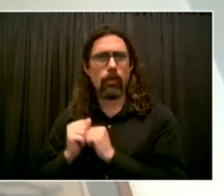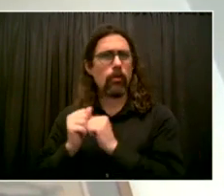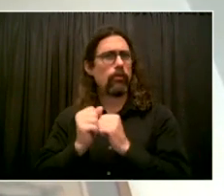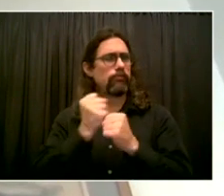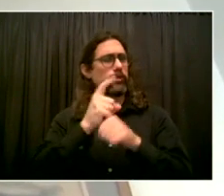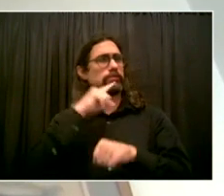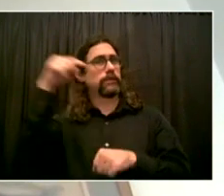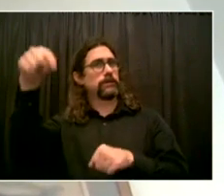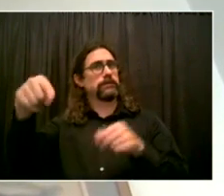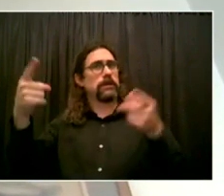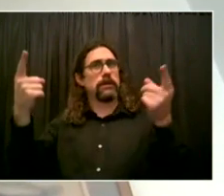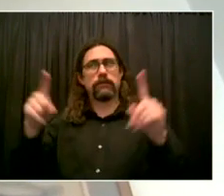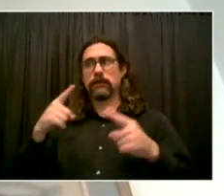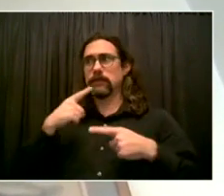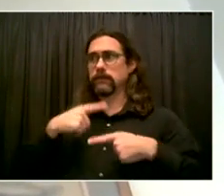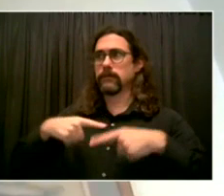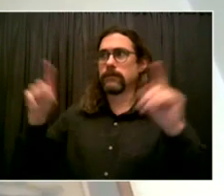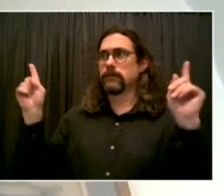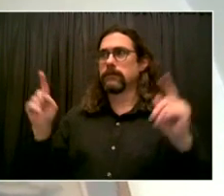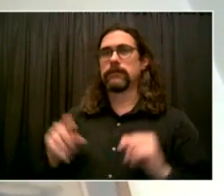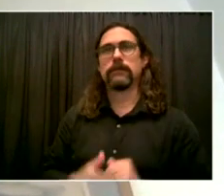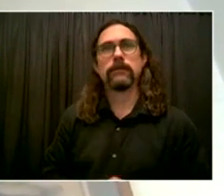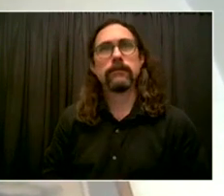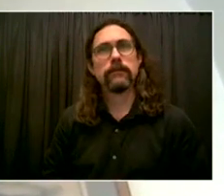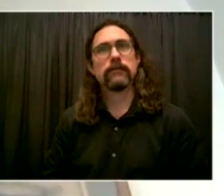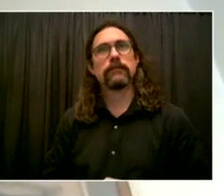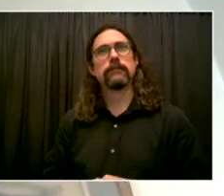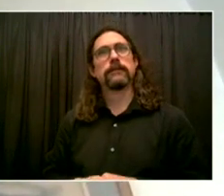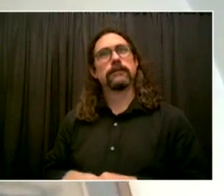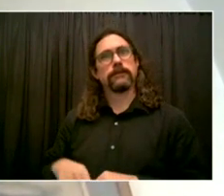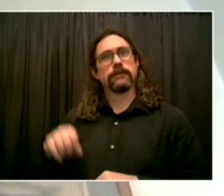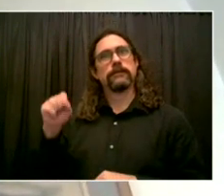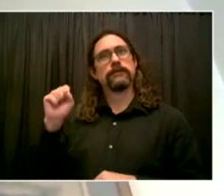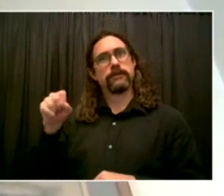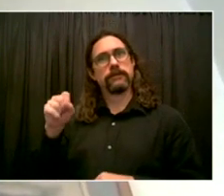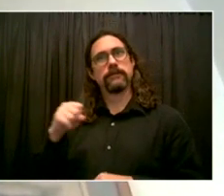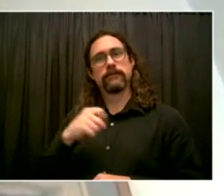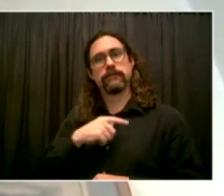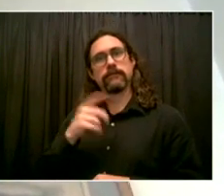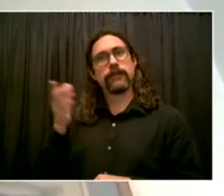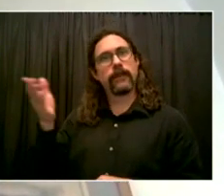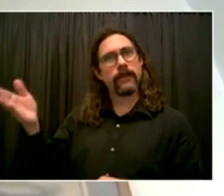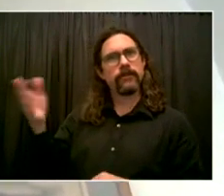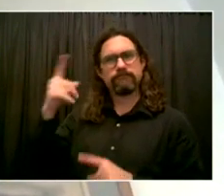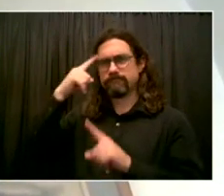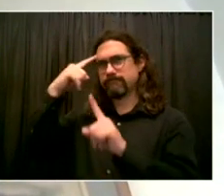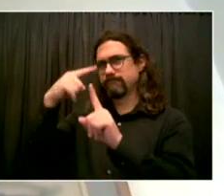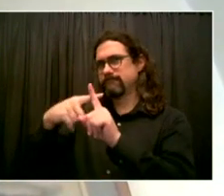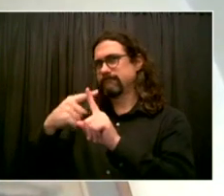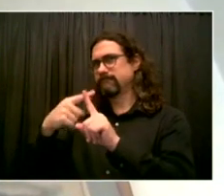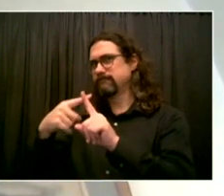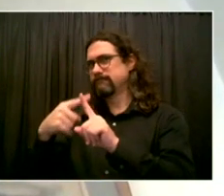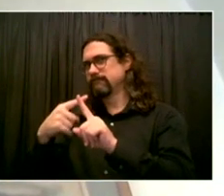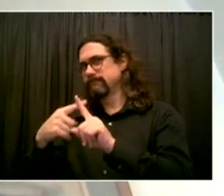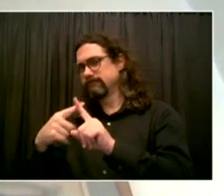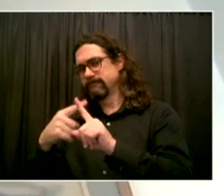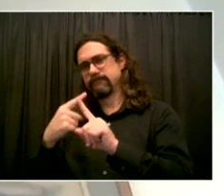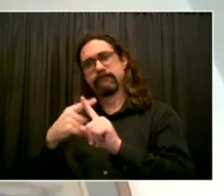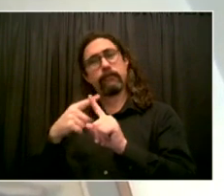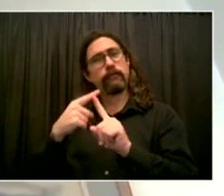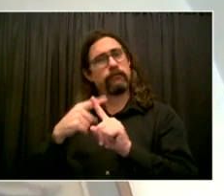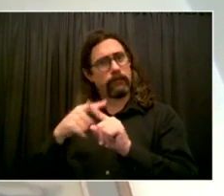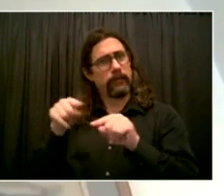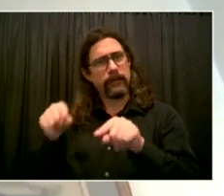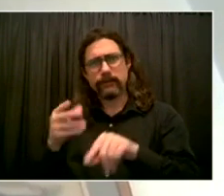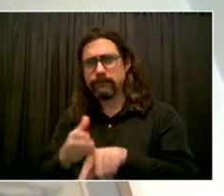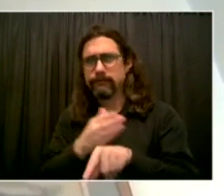of a neighborhood in terms of gun violence and having athletics and having participation. And of course, in the Armory, as we